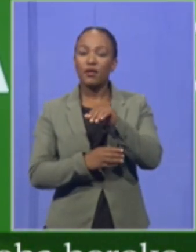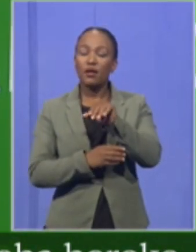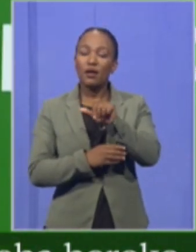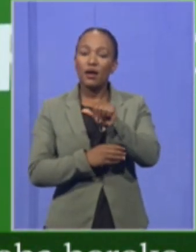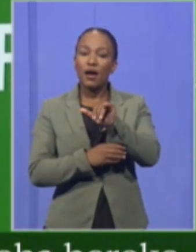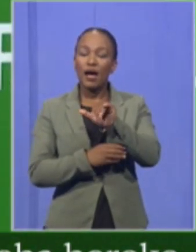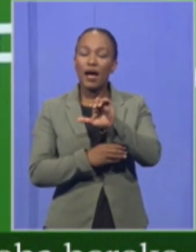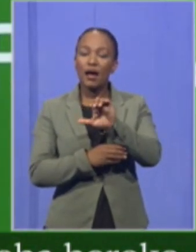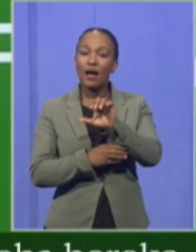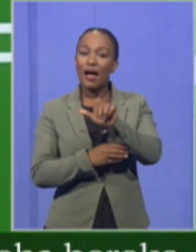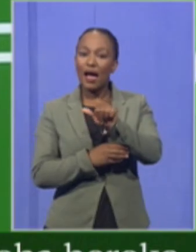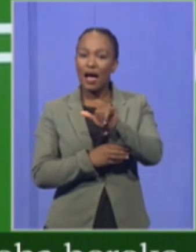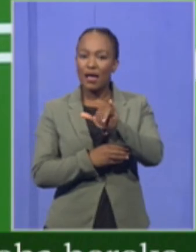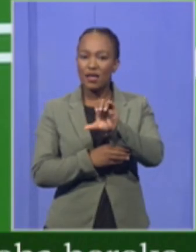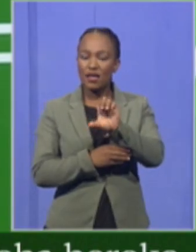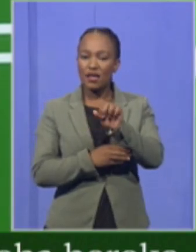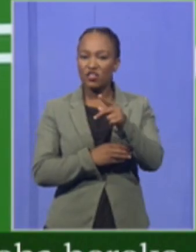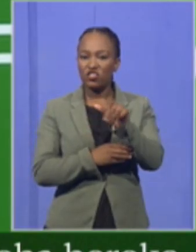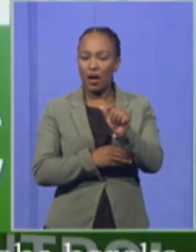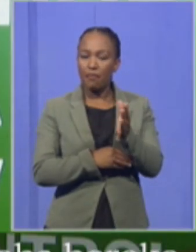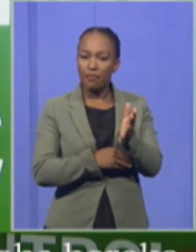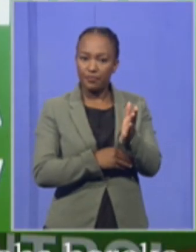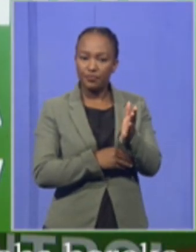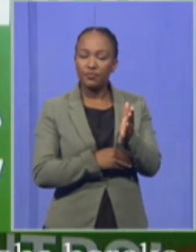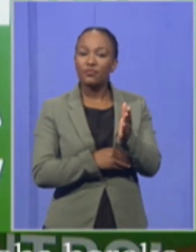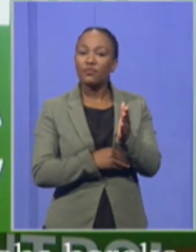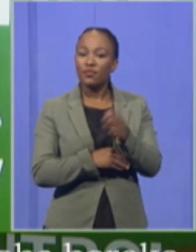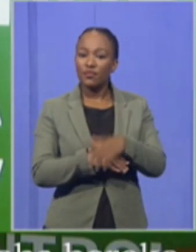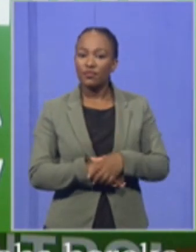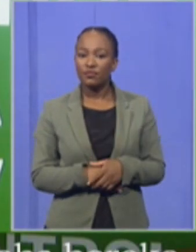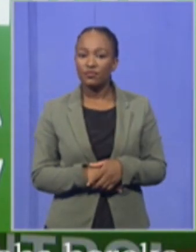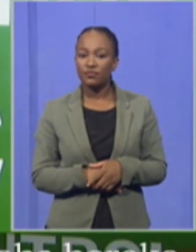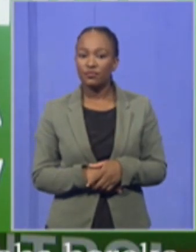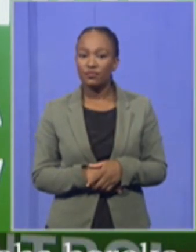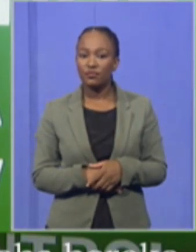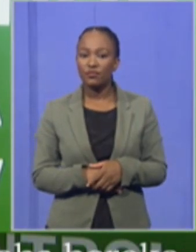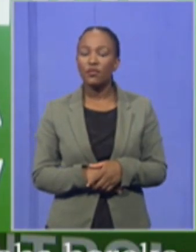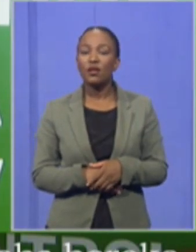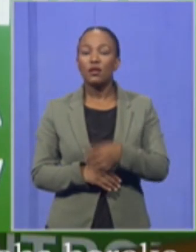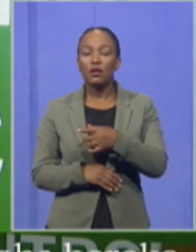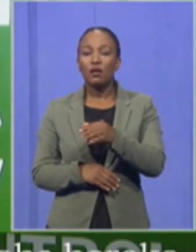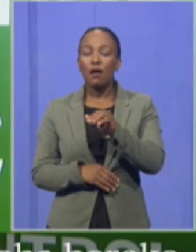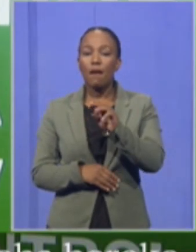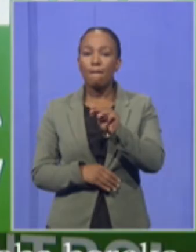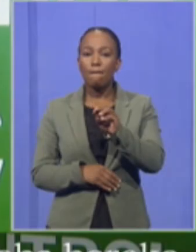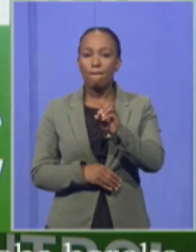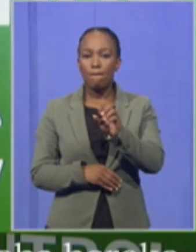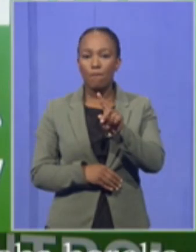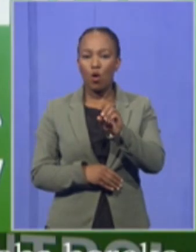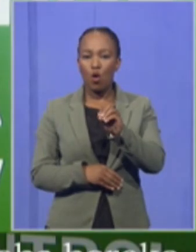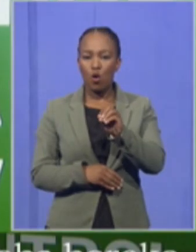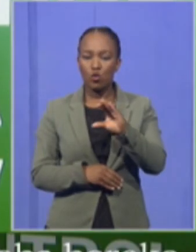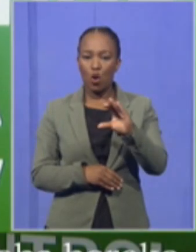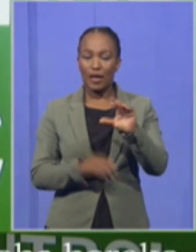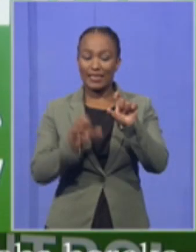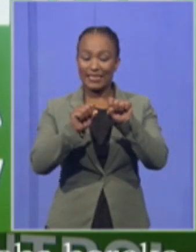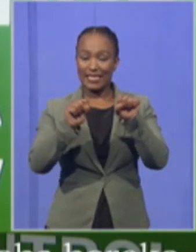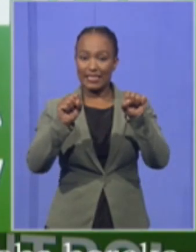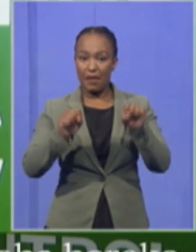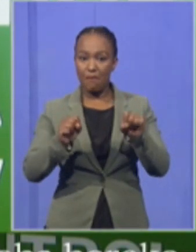Bareu go tšwa ka Seychelles. The CAF have just introduced a new MODOC system, like everything. When it comes to